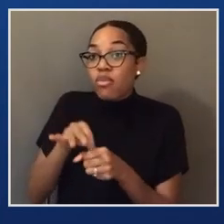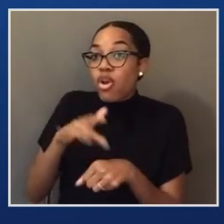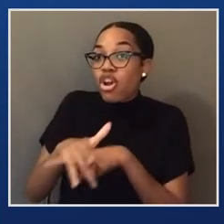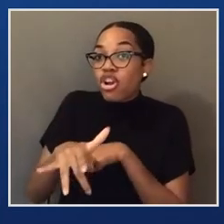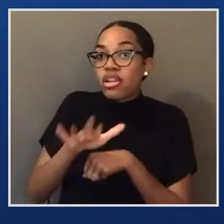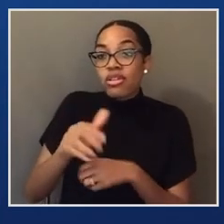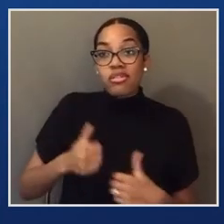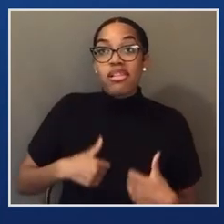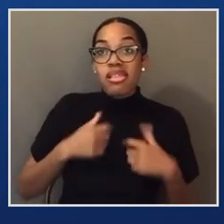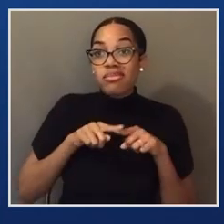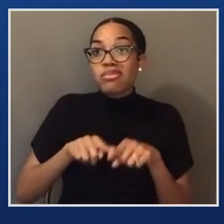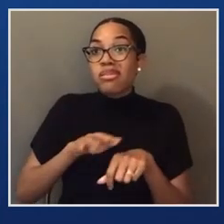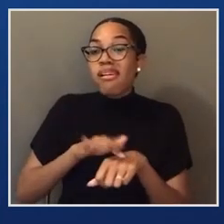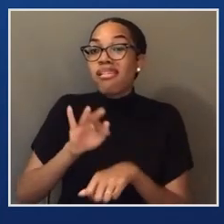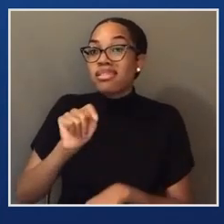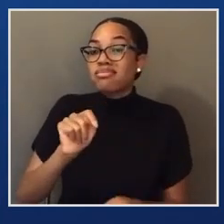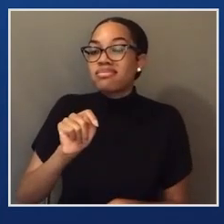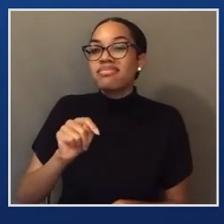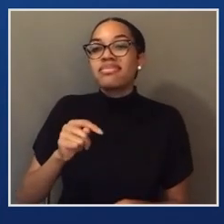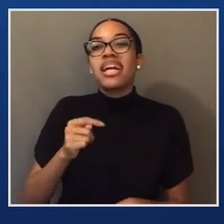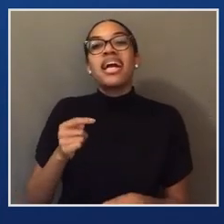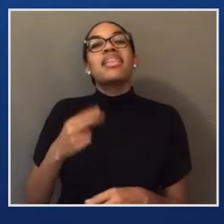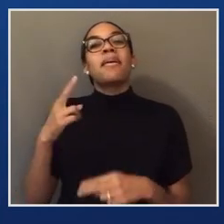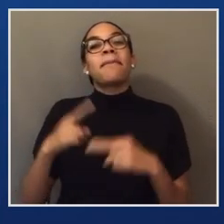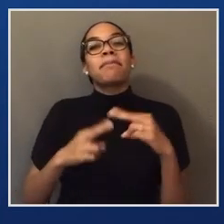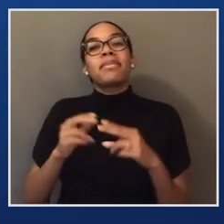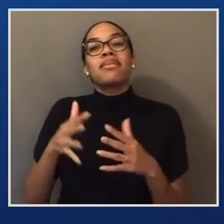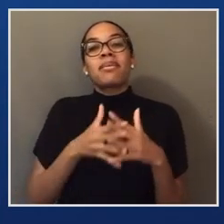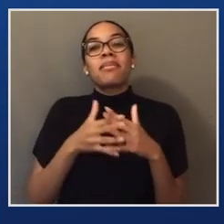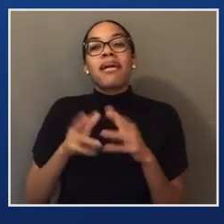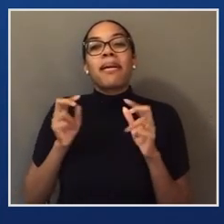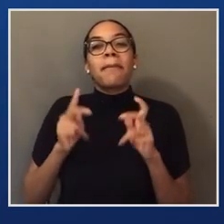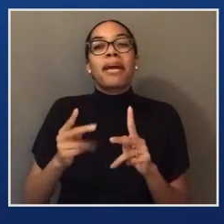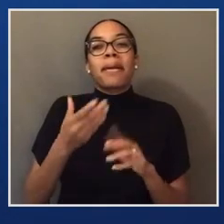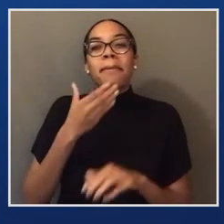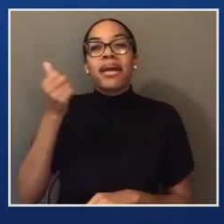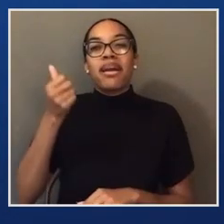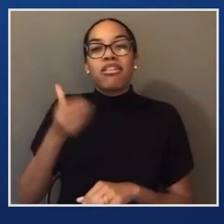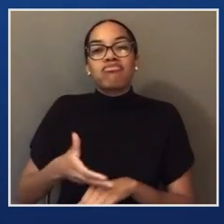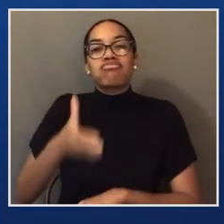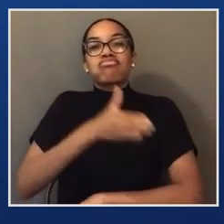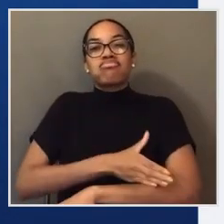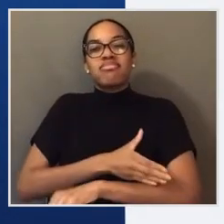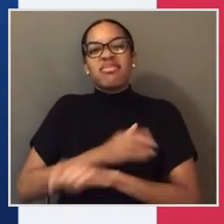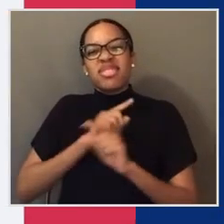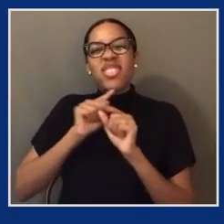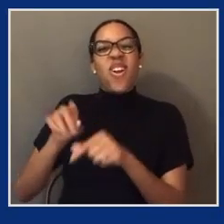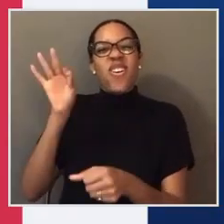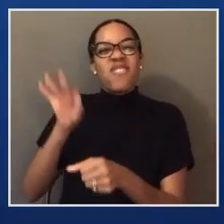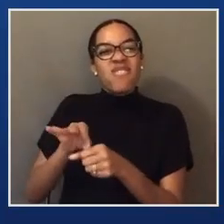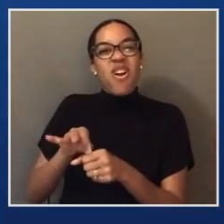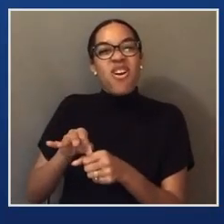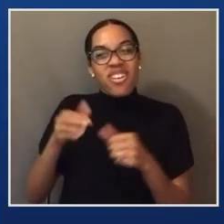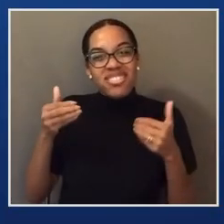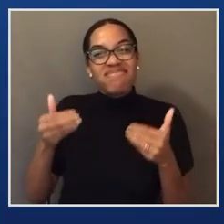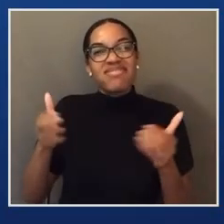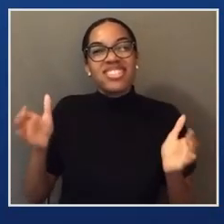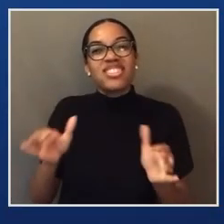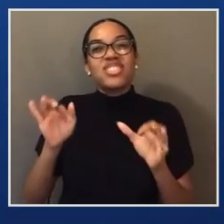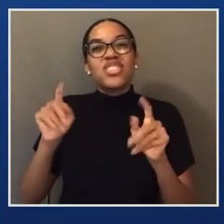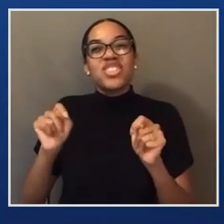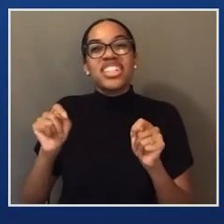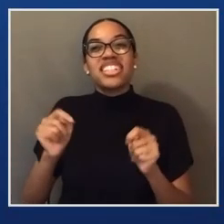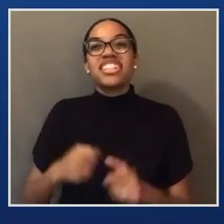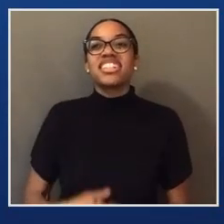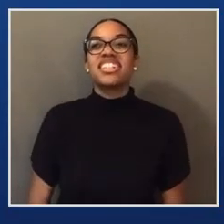on it. Let's build America back better. Get out and vote. Vote Biden Harris. Let's do this, HBCUs.